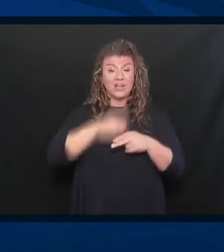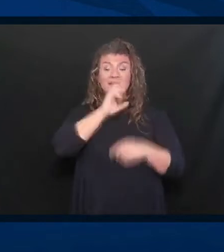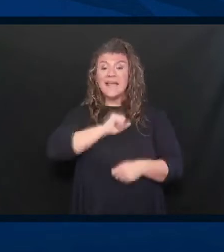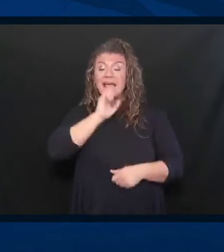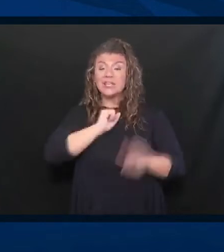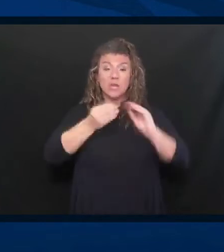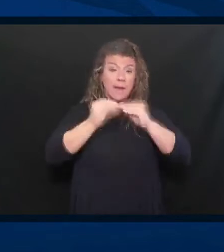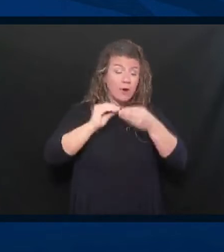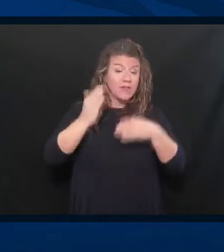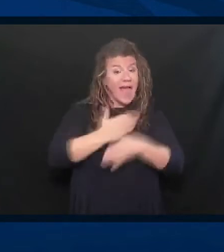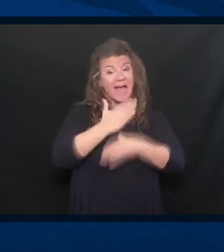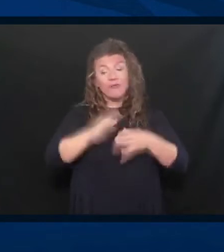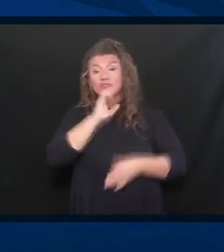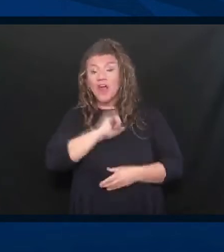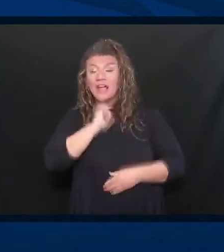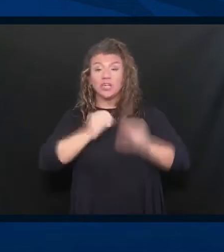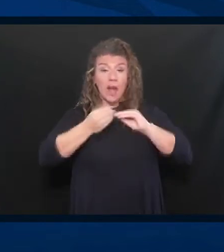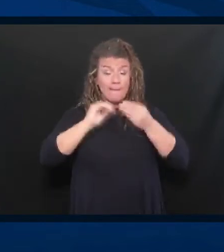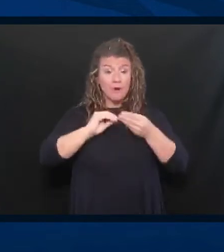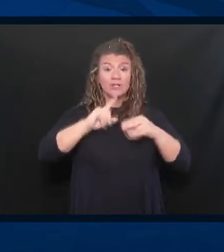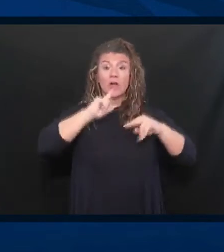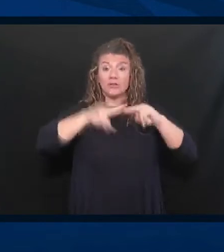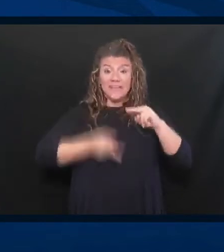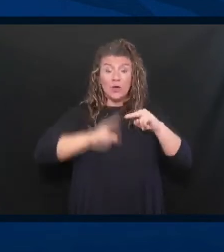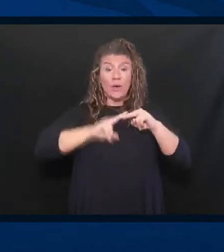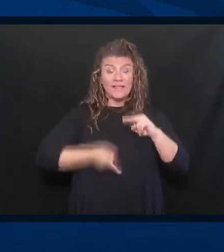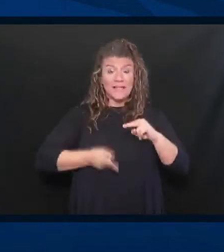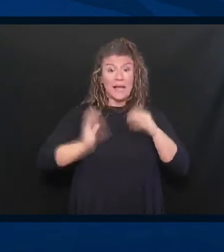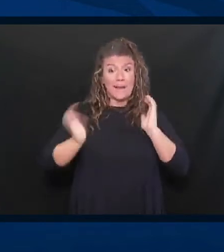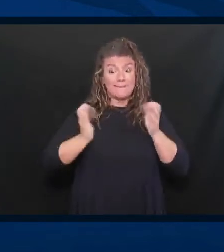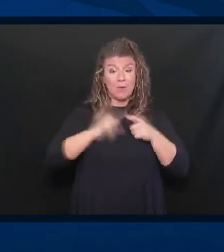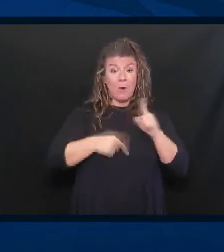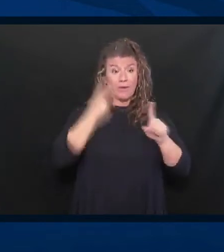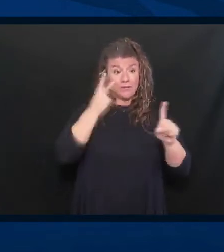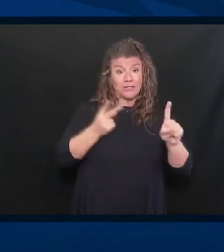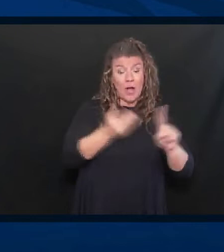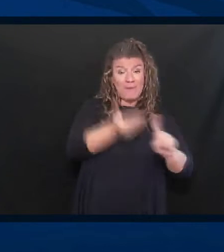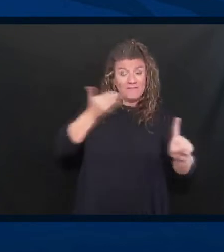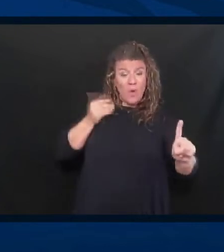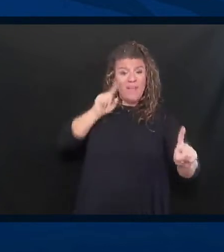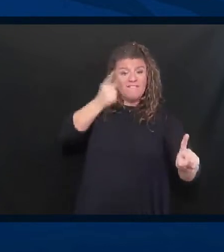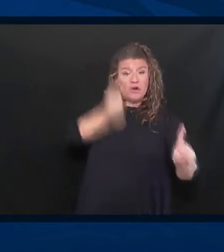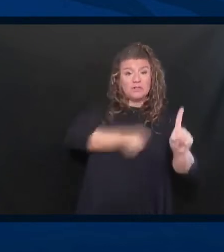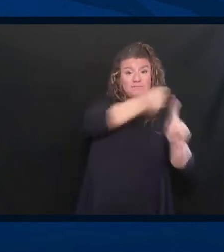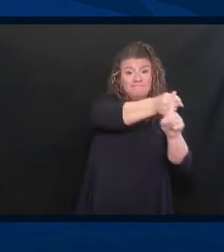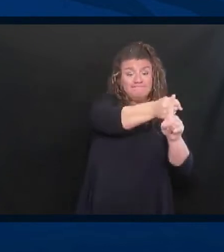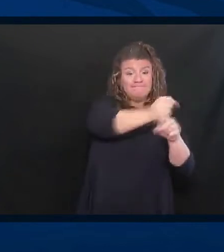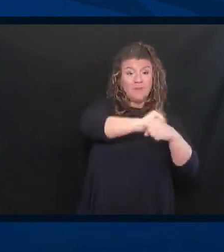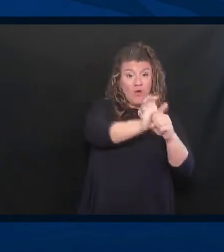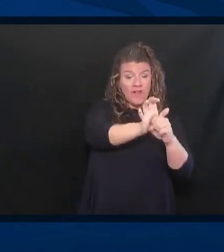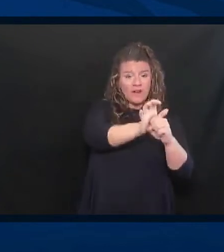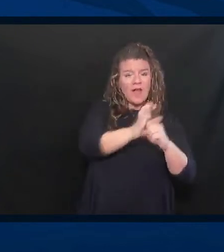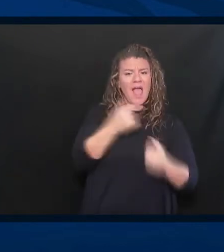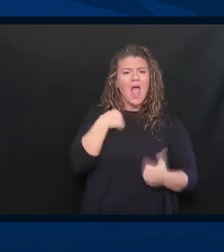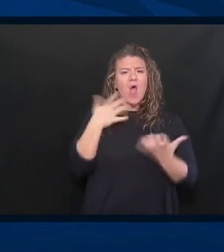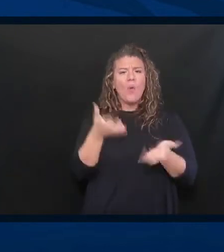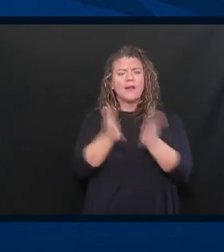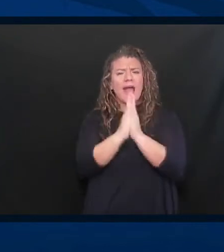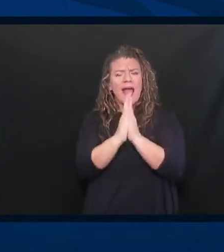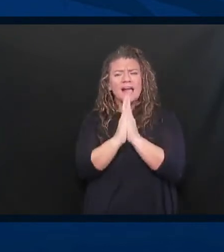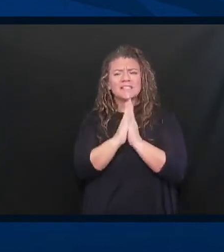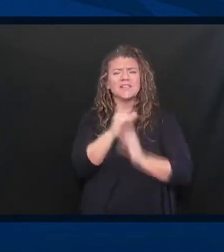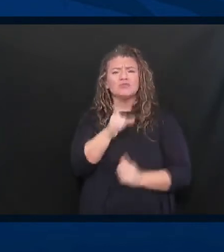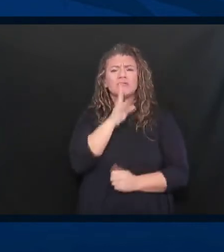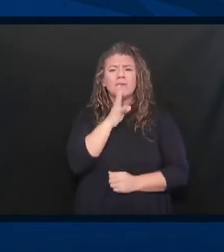the average age numbers decreasing from what we were used to in the last surge. I wanted to ask, I know you all spoke